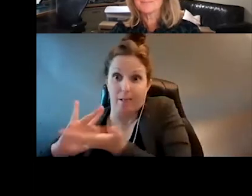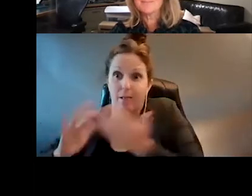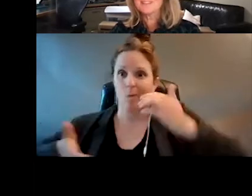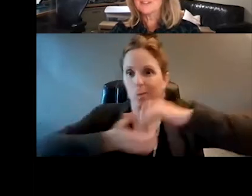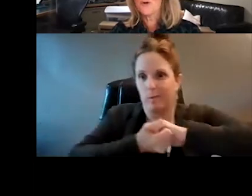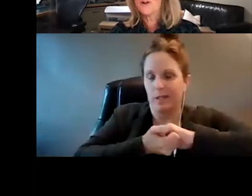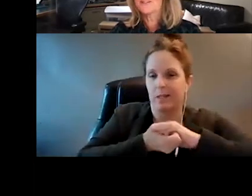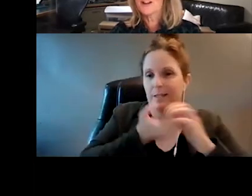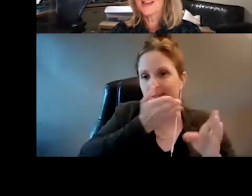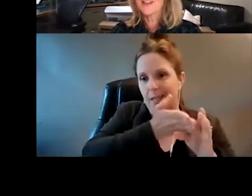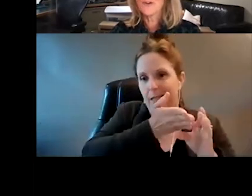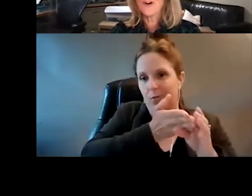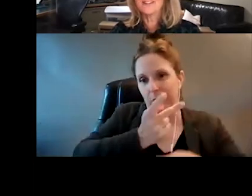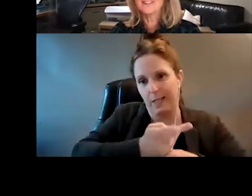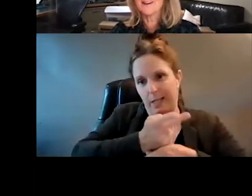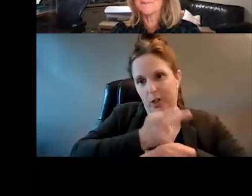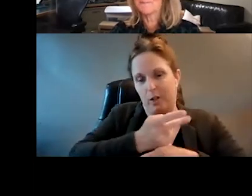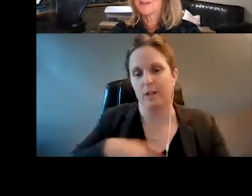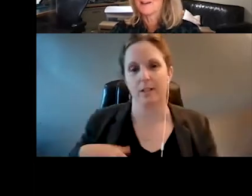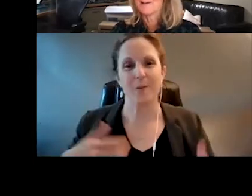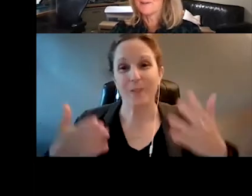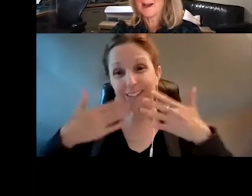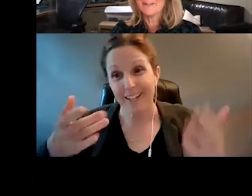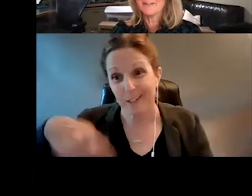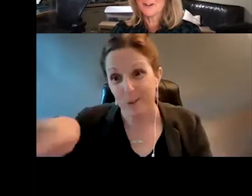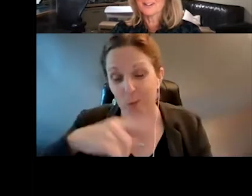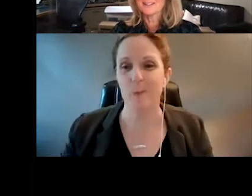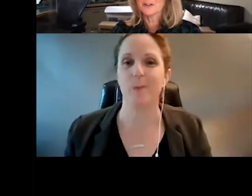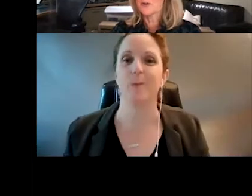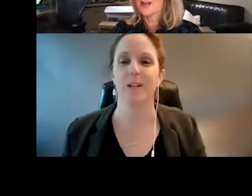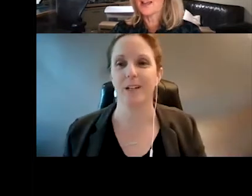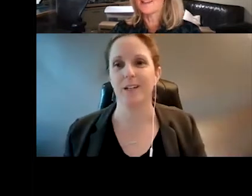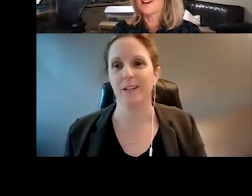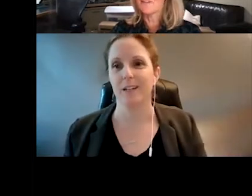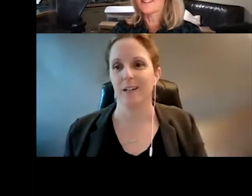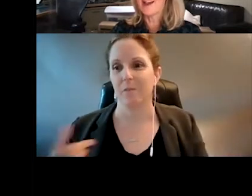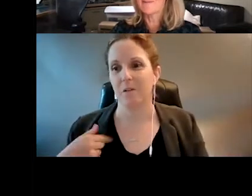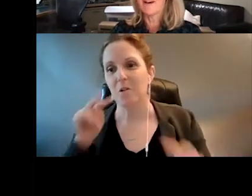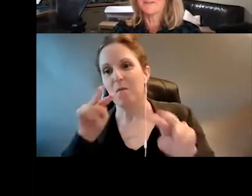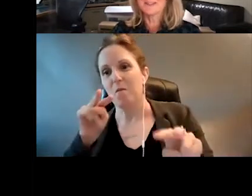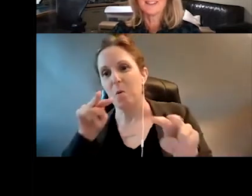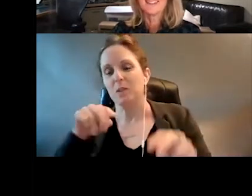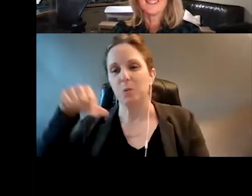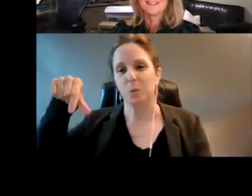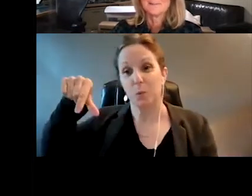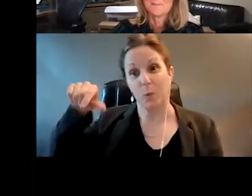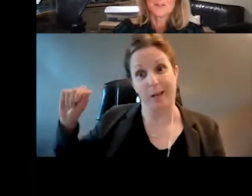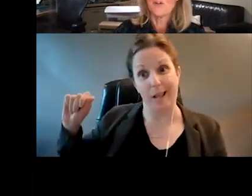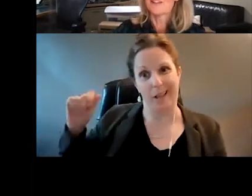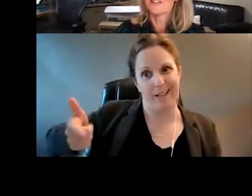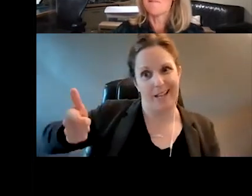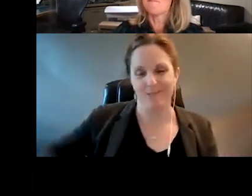increase the use of evidence-based treatment, evidence-based medical treatment that's integrated with